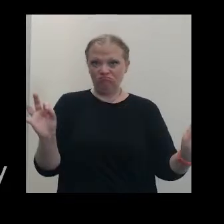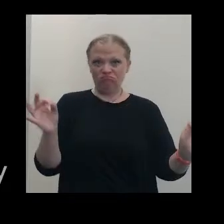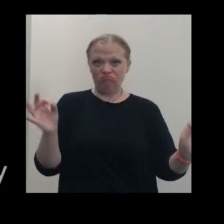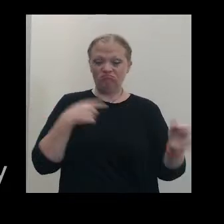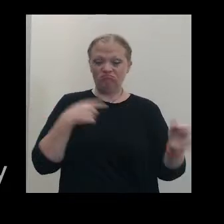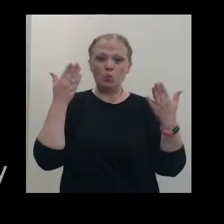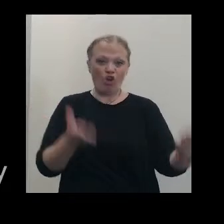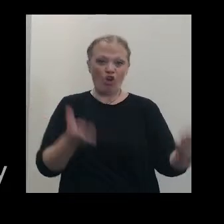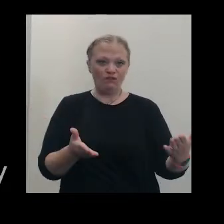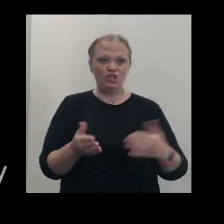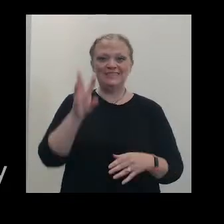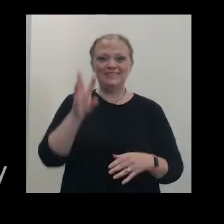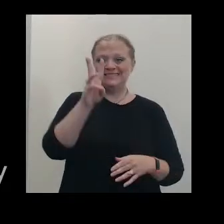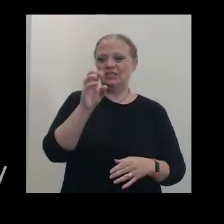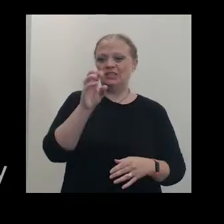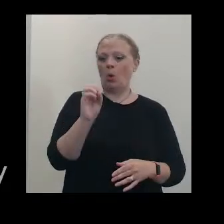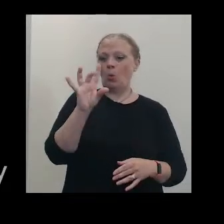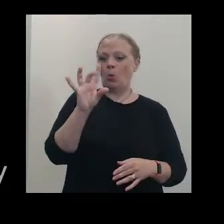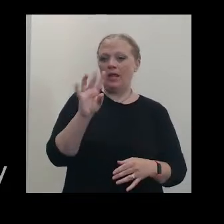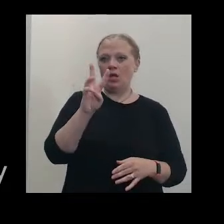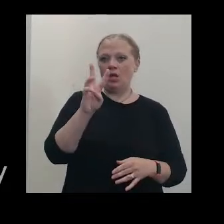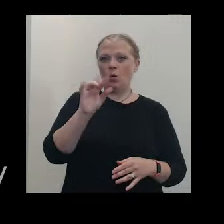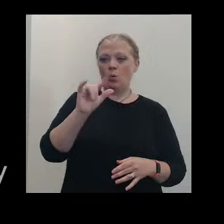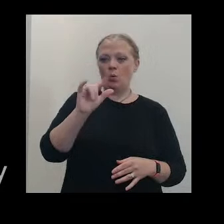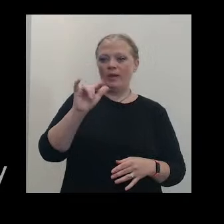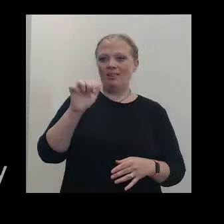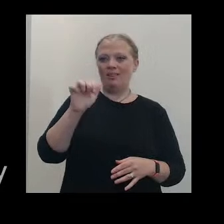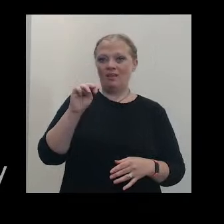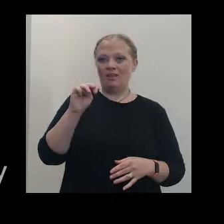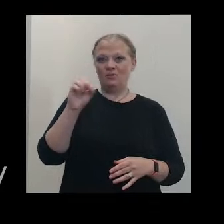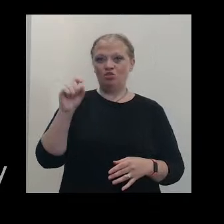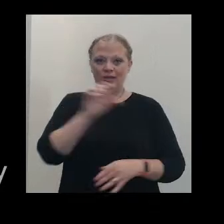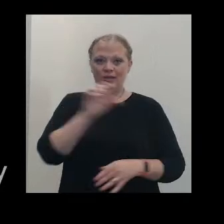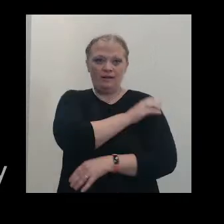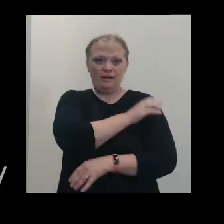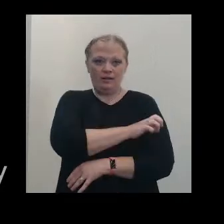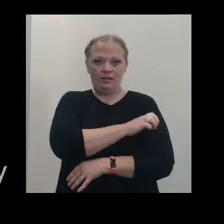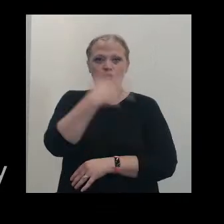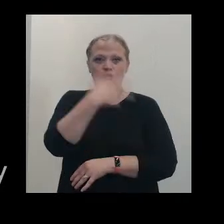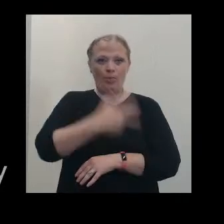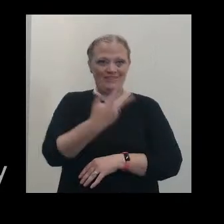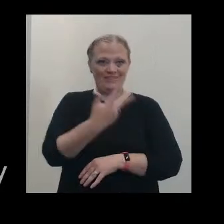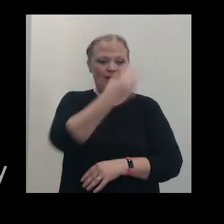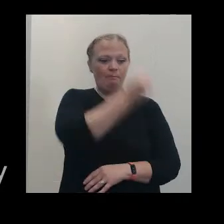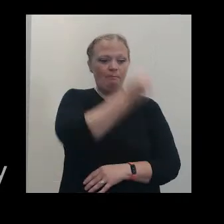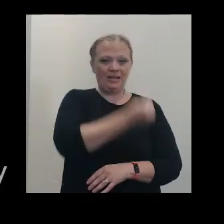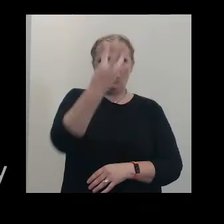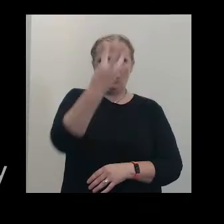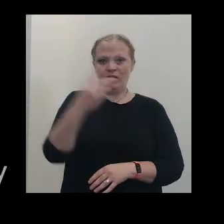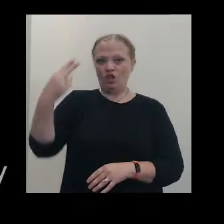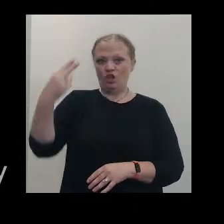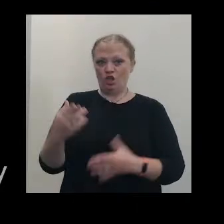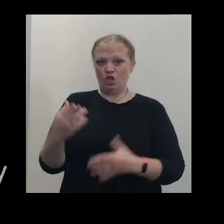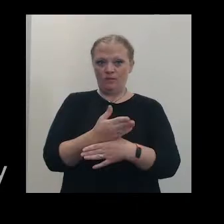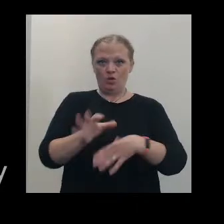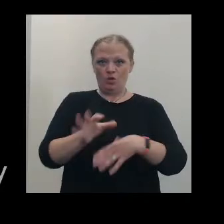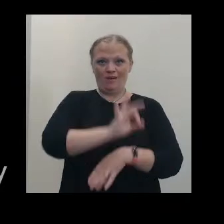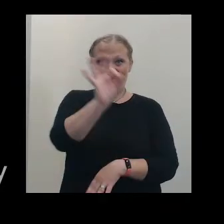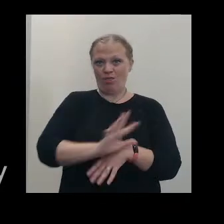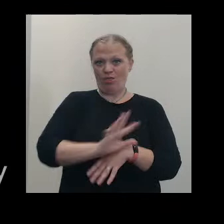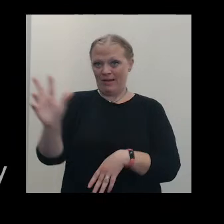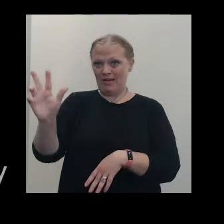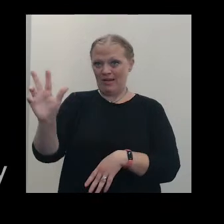them at our 608 William Street Clinic 3 days a week, Monday, Wednesdays, and Thursdays between 9 and 3.